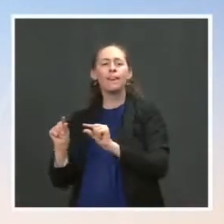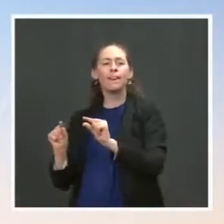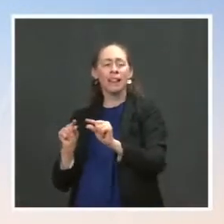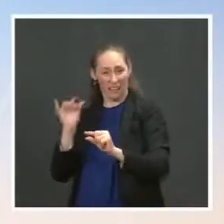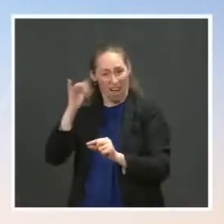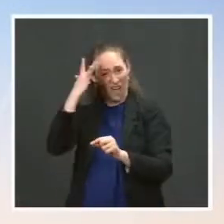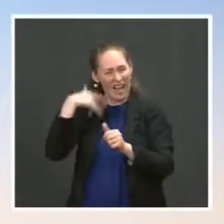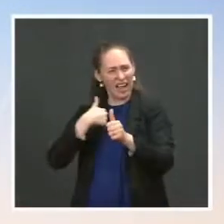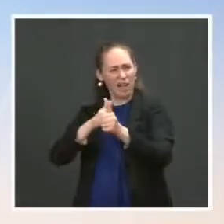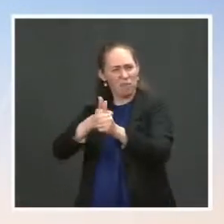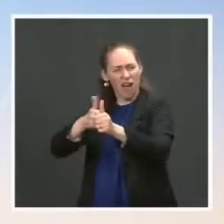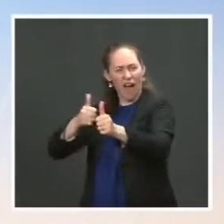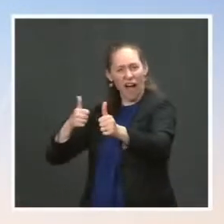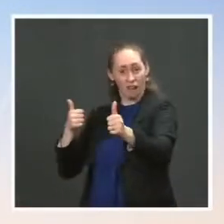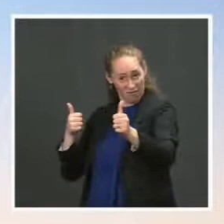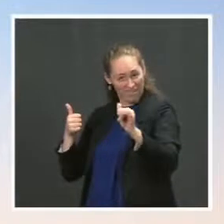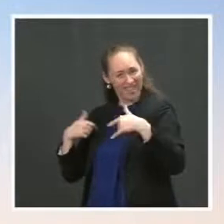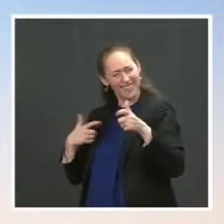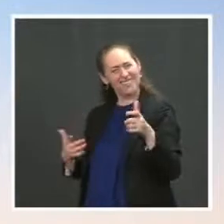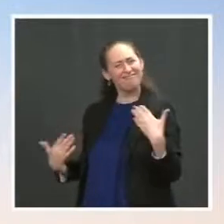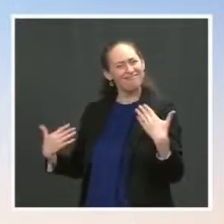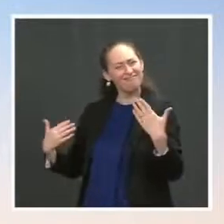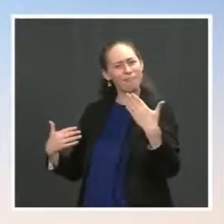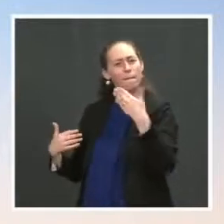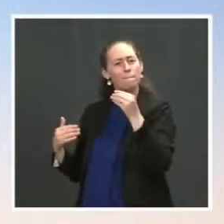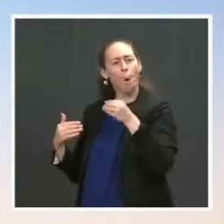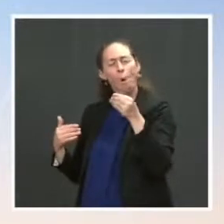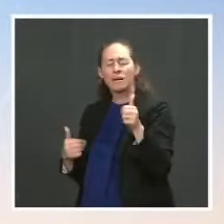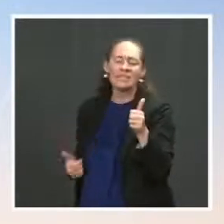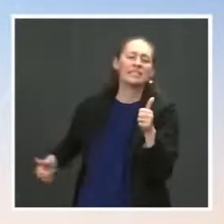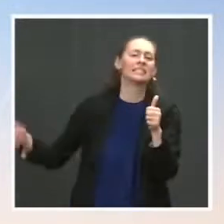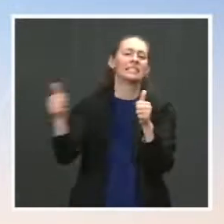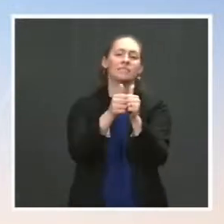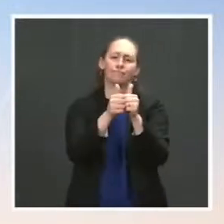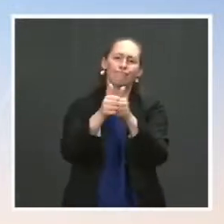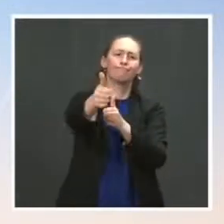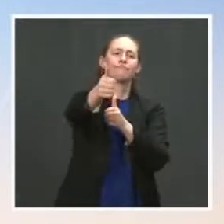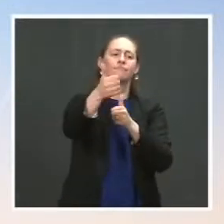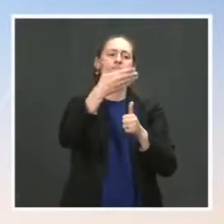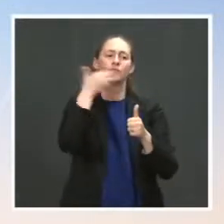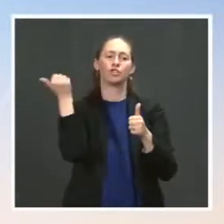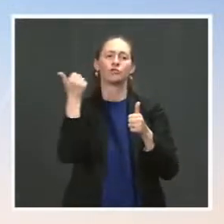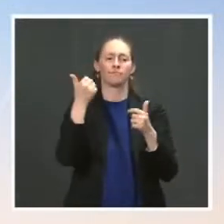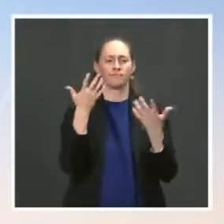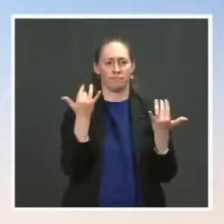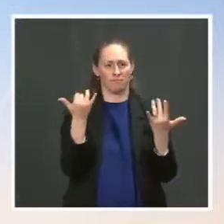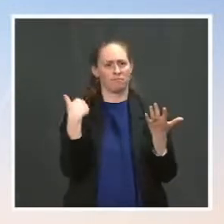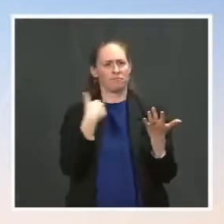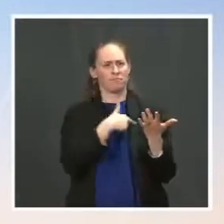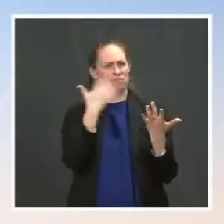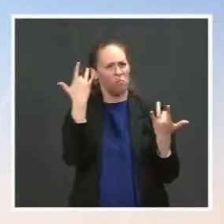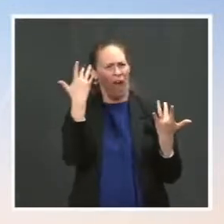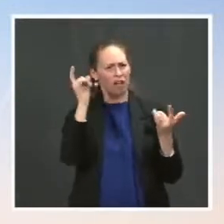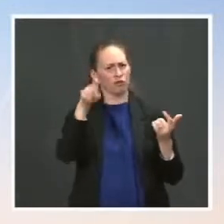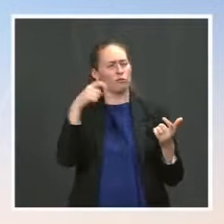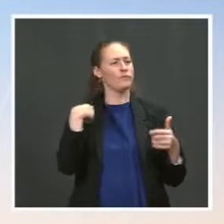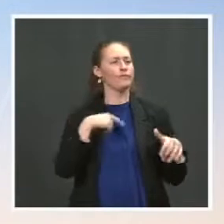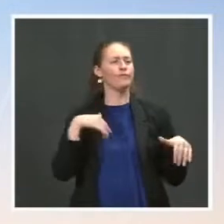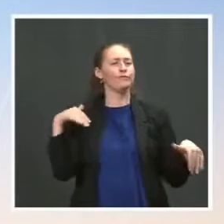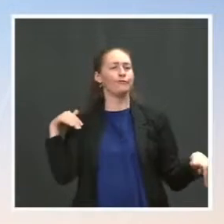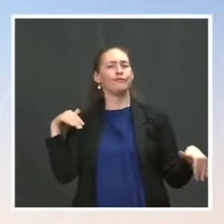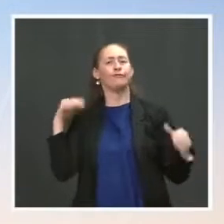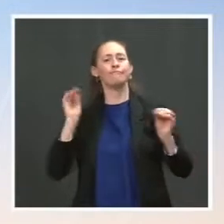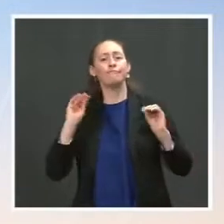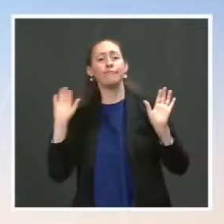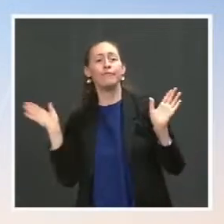we actually want to remain number one. And for my dime, there's no good reason why we should settle for less, why we should be